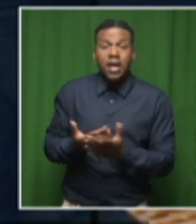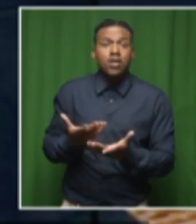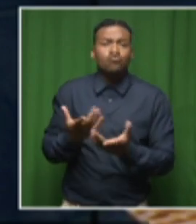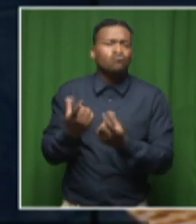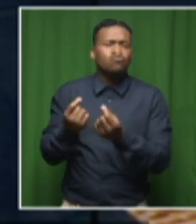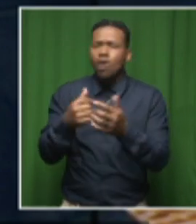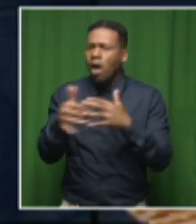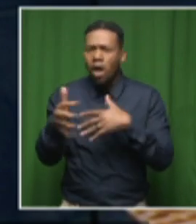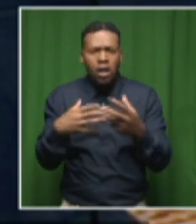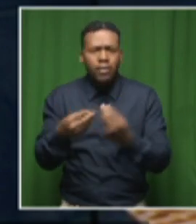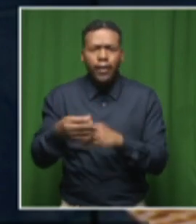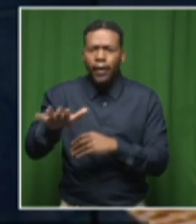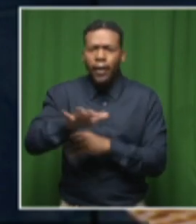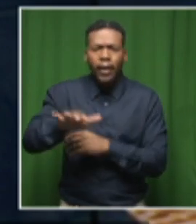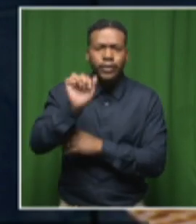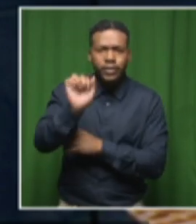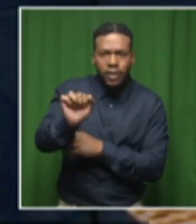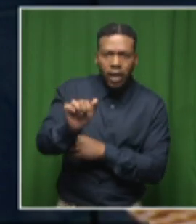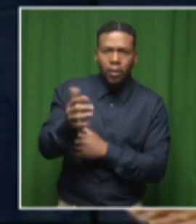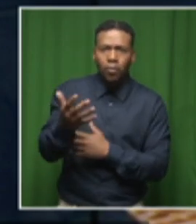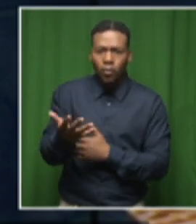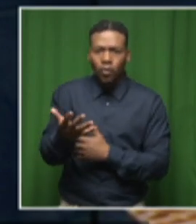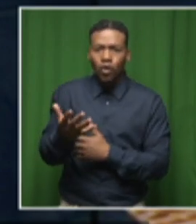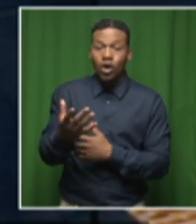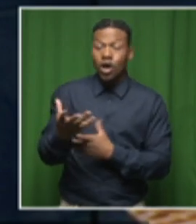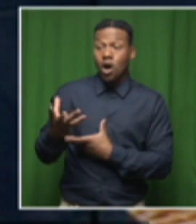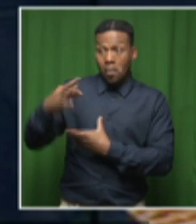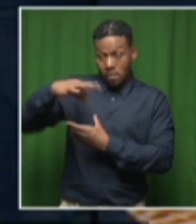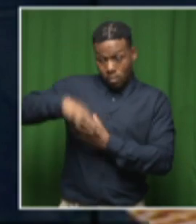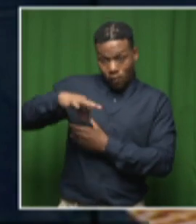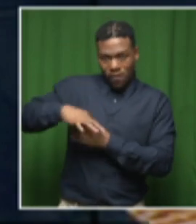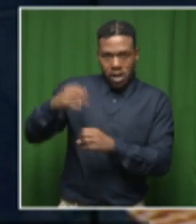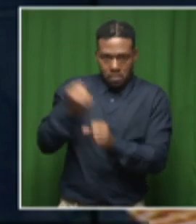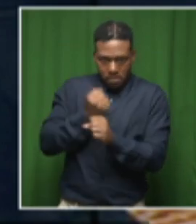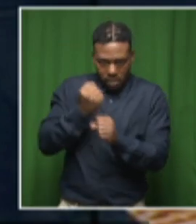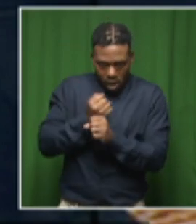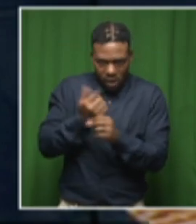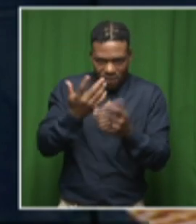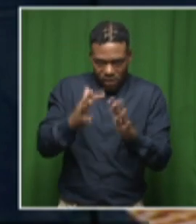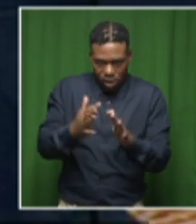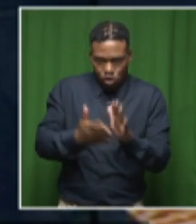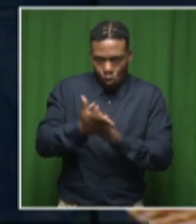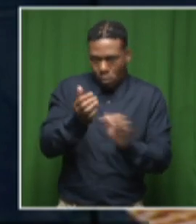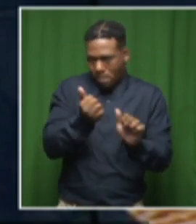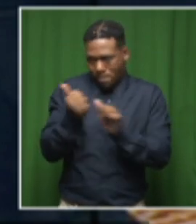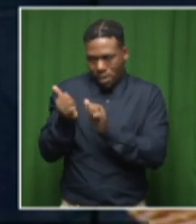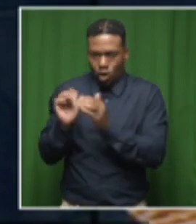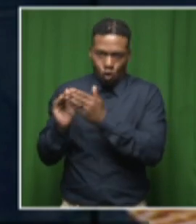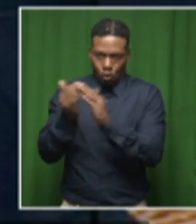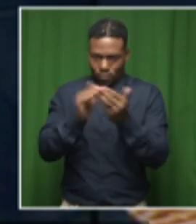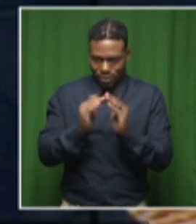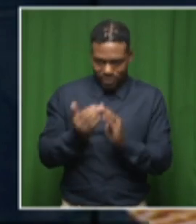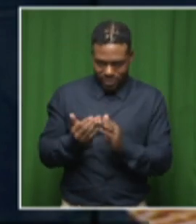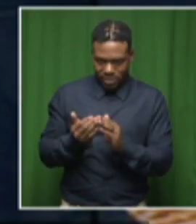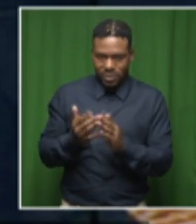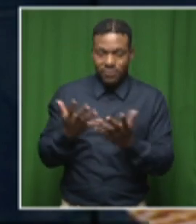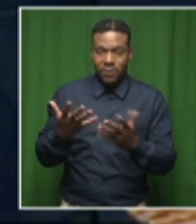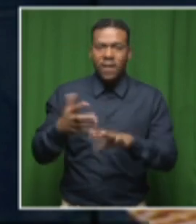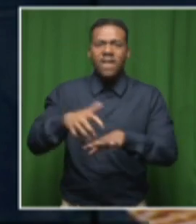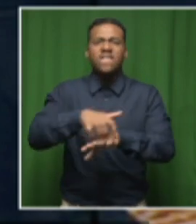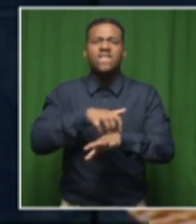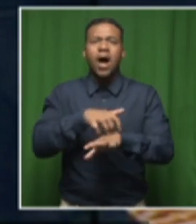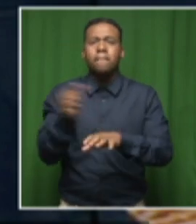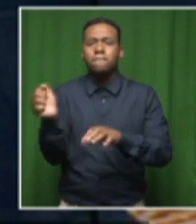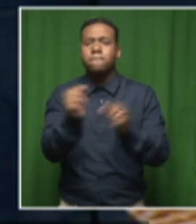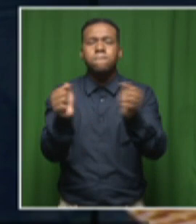And the point of the trust is that they make, whatever profits they make go back to the community. So the farm employs about 15 people. However,